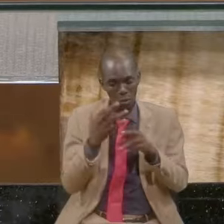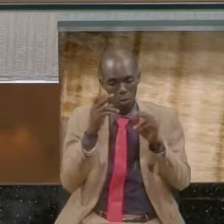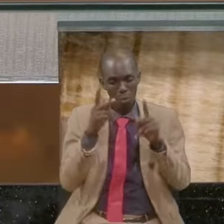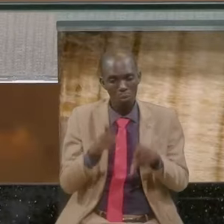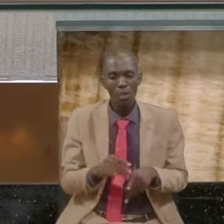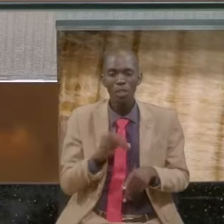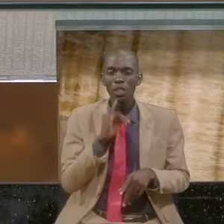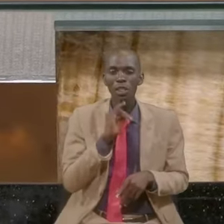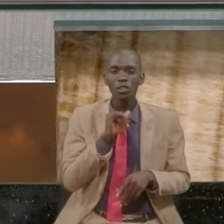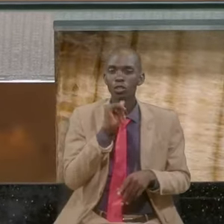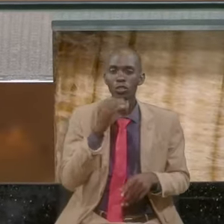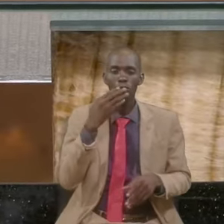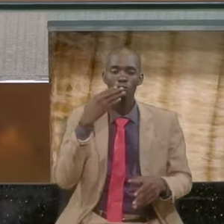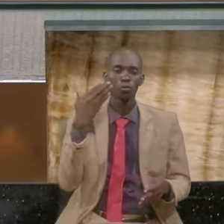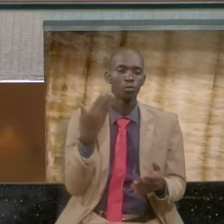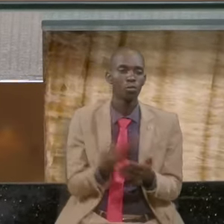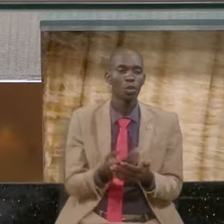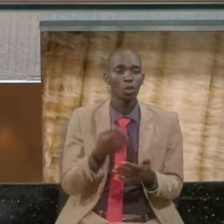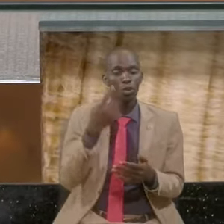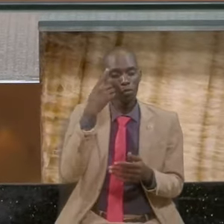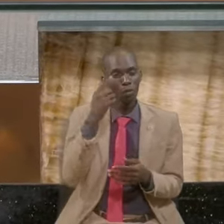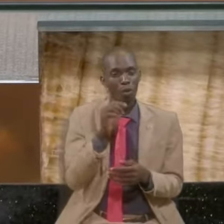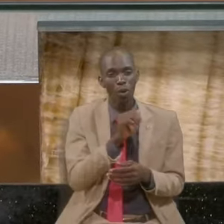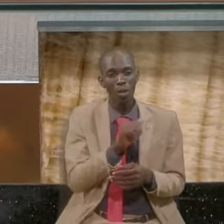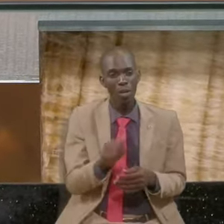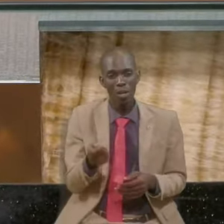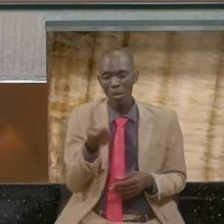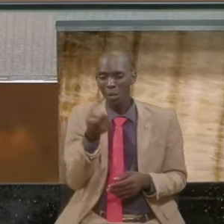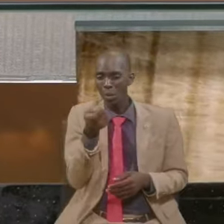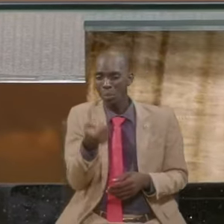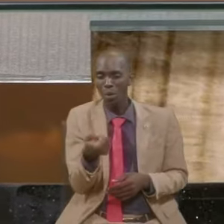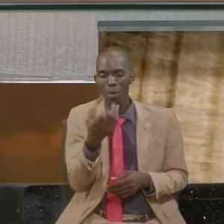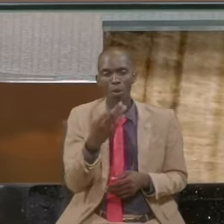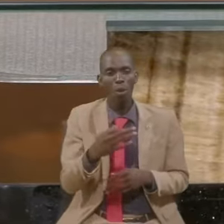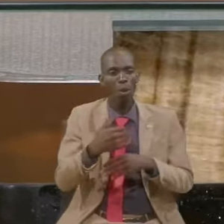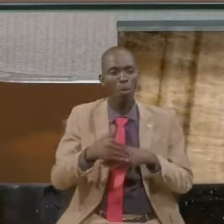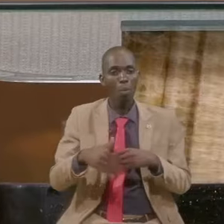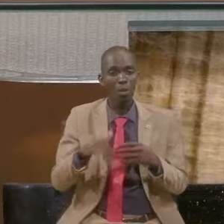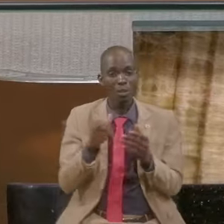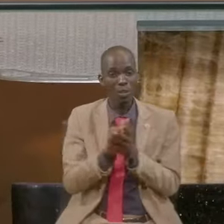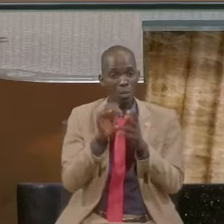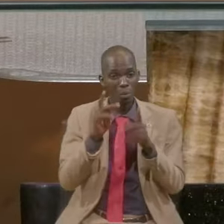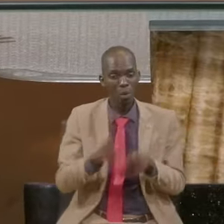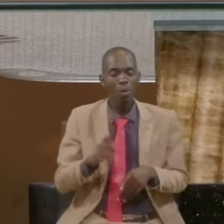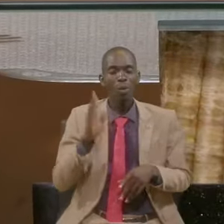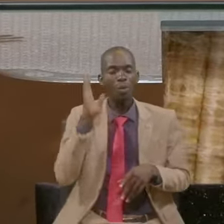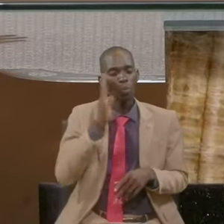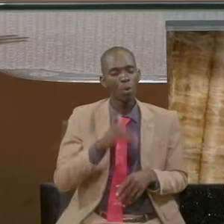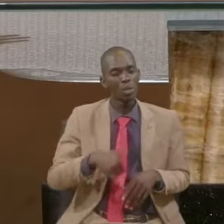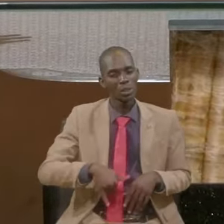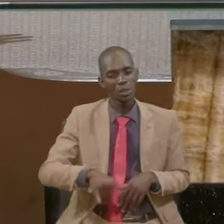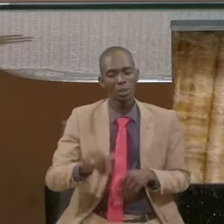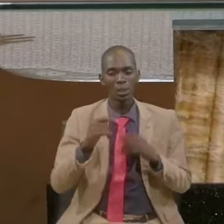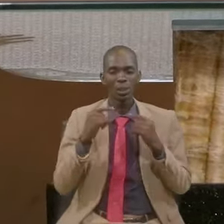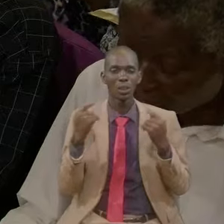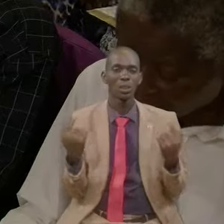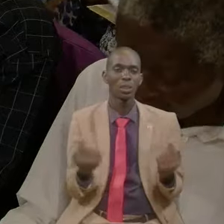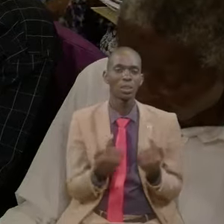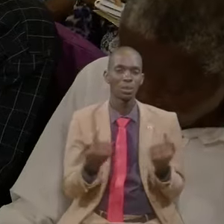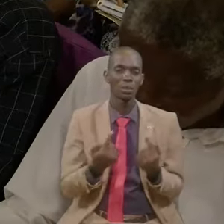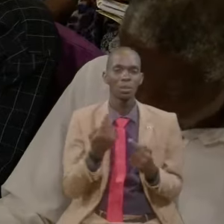of bread, that man will transgress. Look at Jude